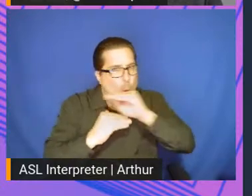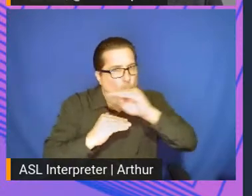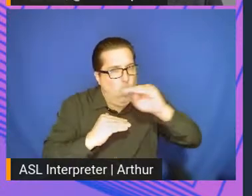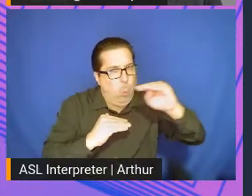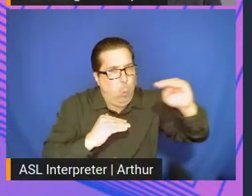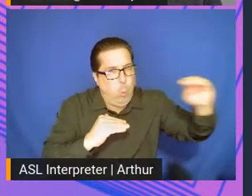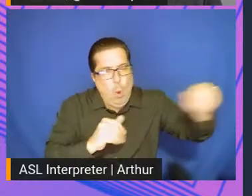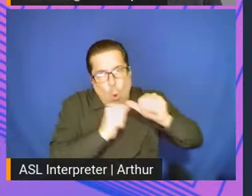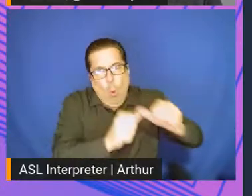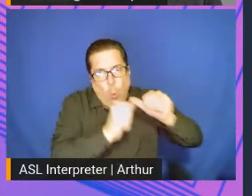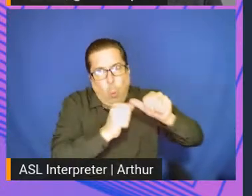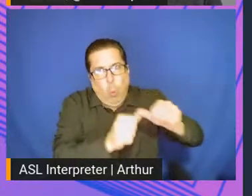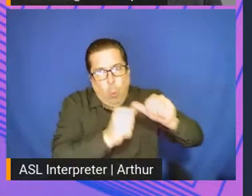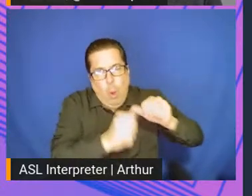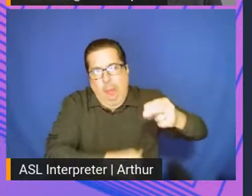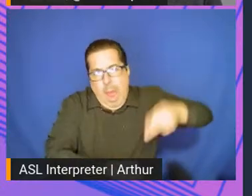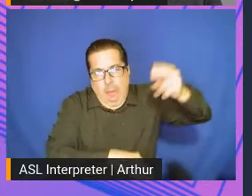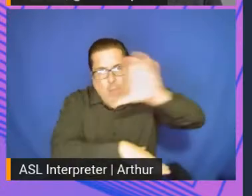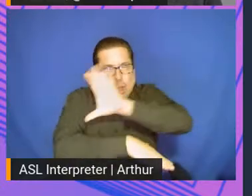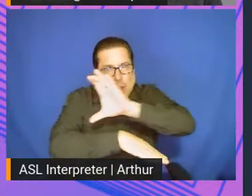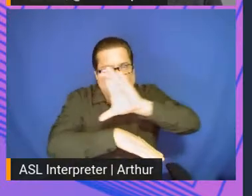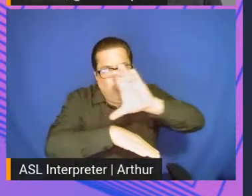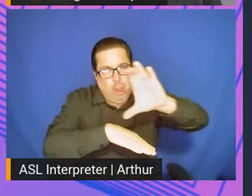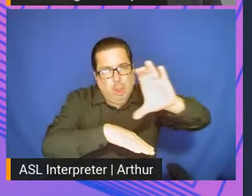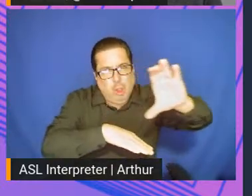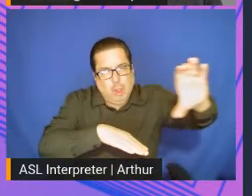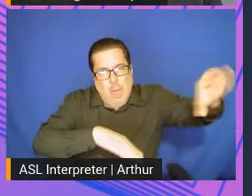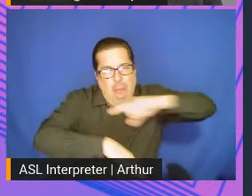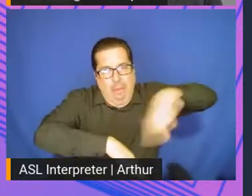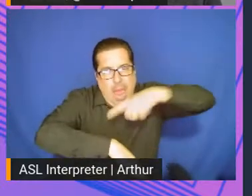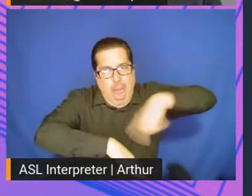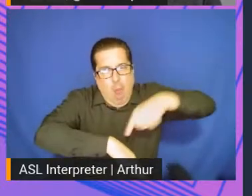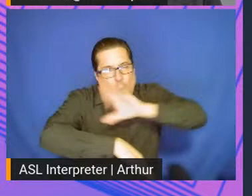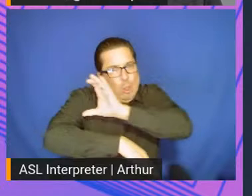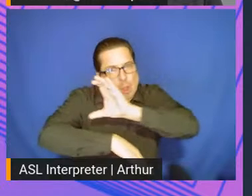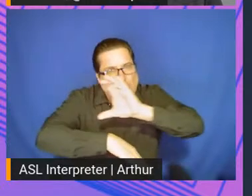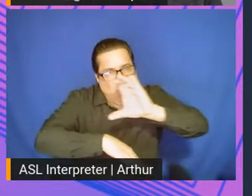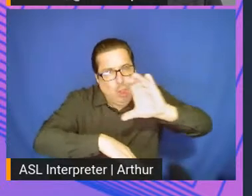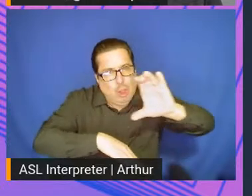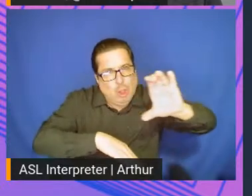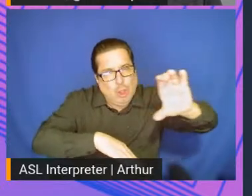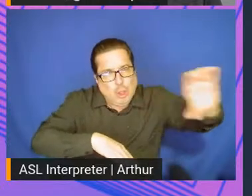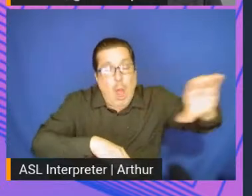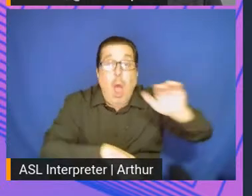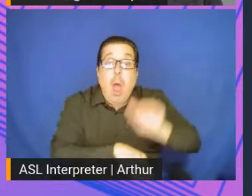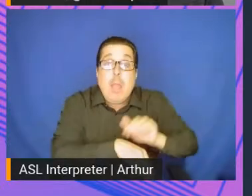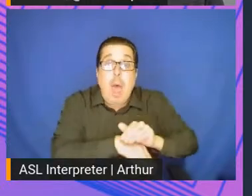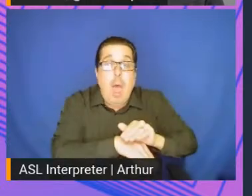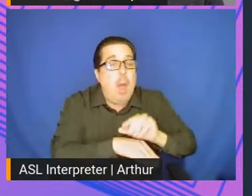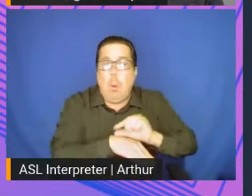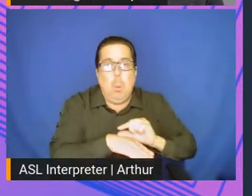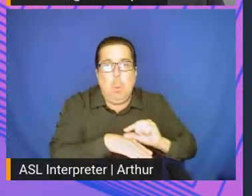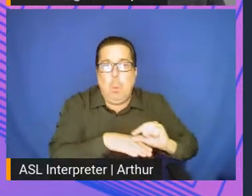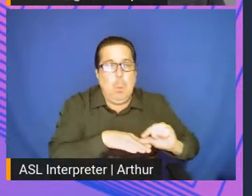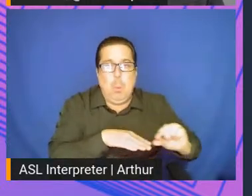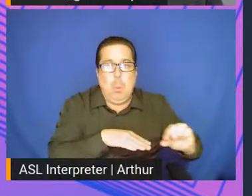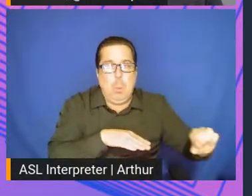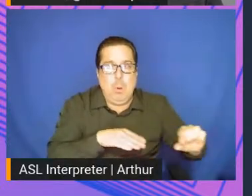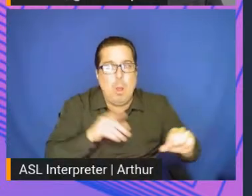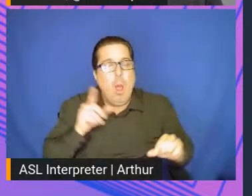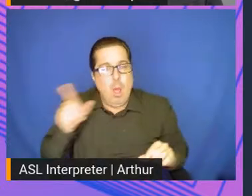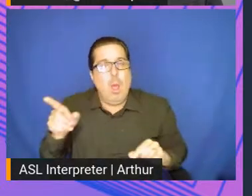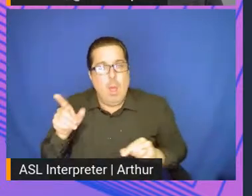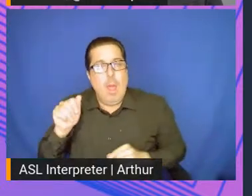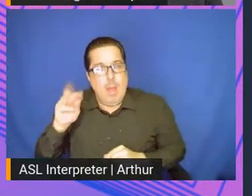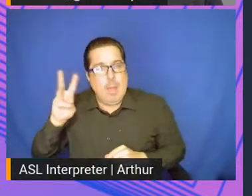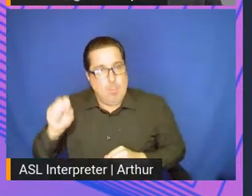of high usage, and then they'll go back down to low usage overnight. Versus with AWS Lambda, that's going to work better